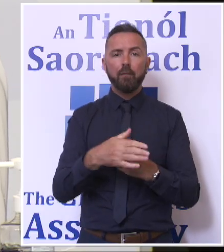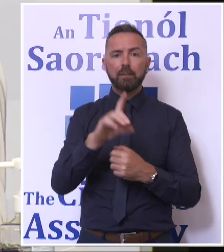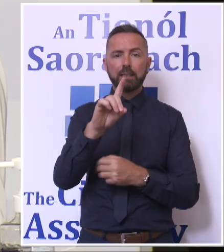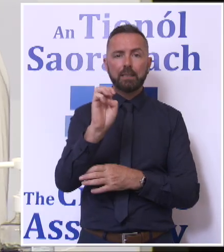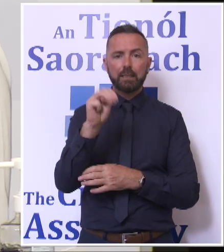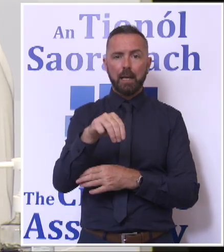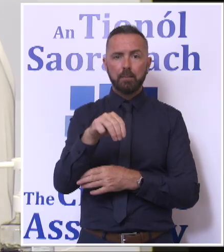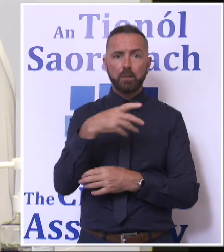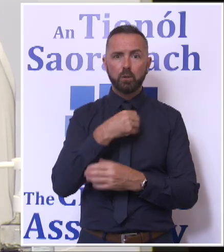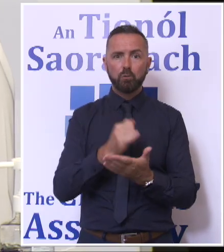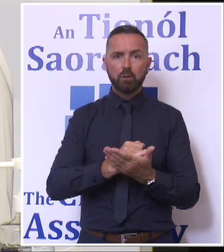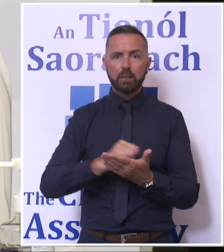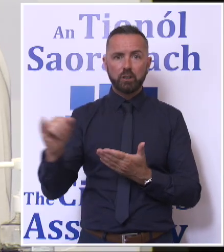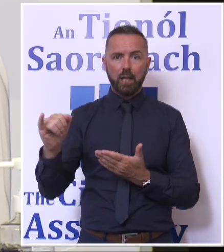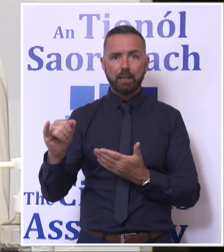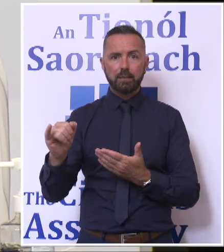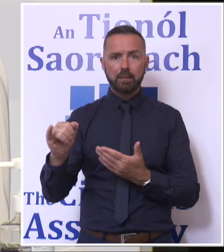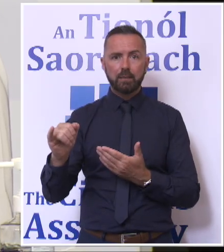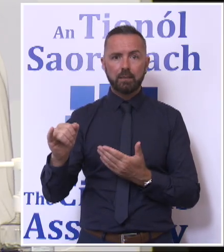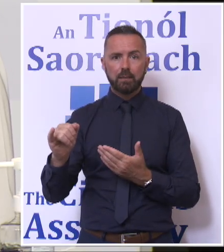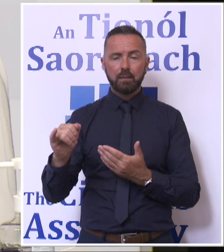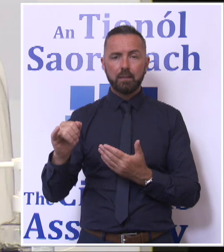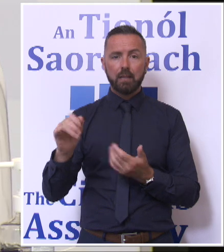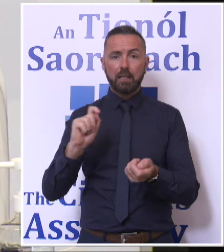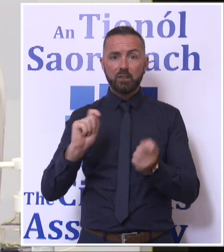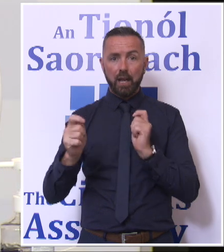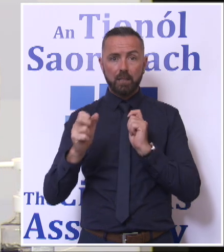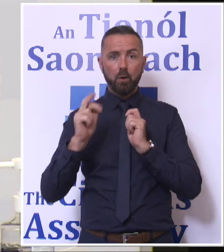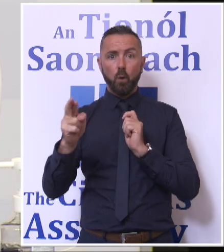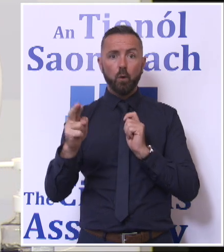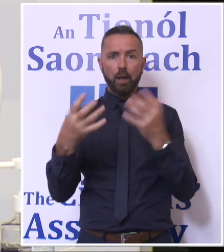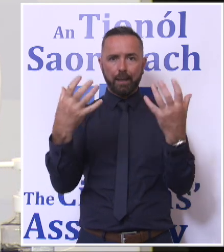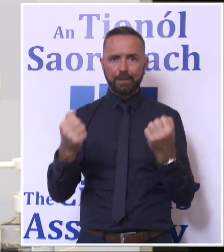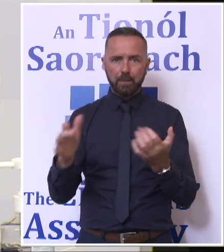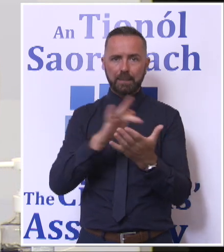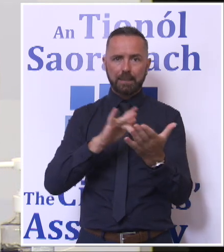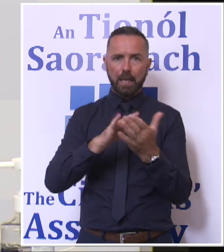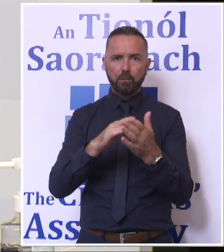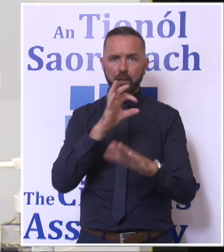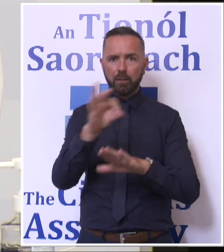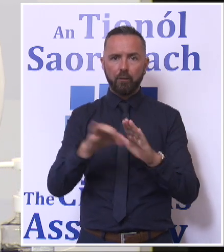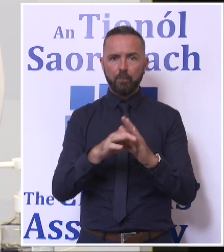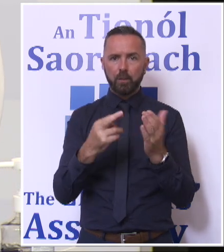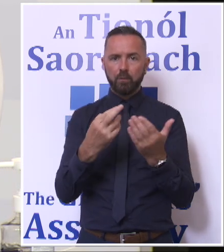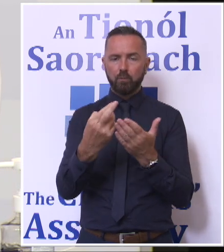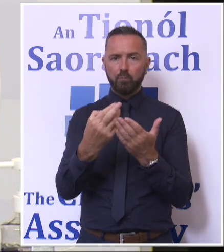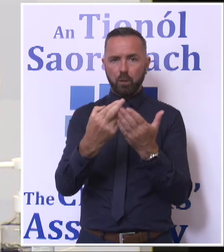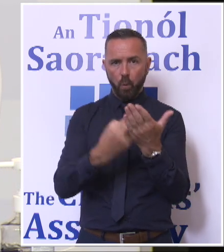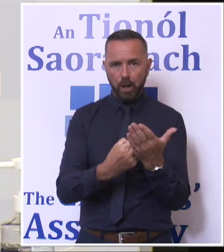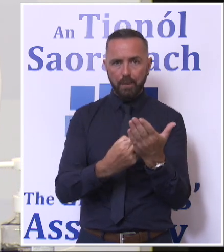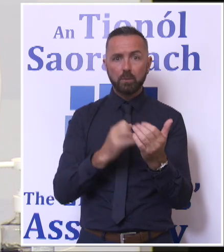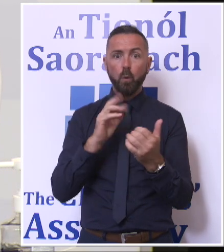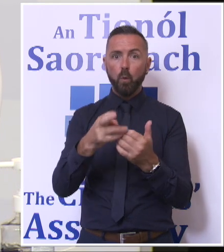reject, adapt central government requirements, or indeed to design their own to suit and